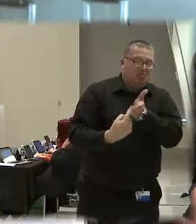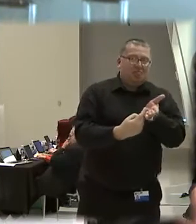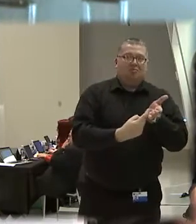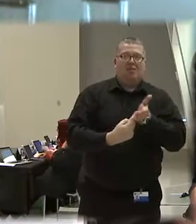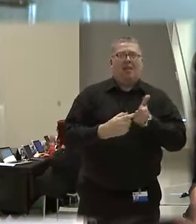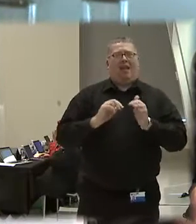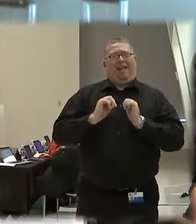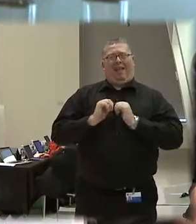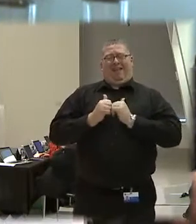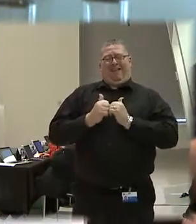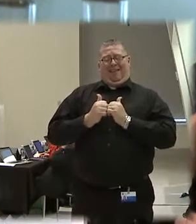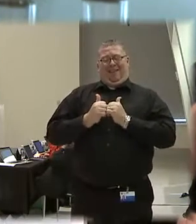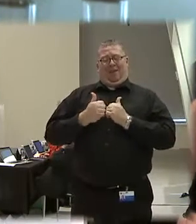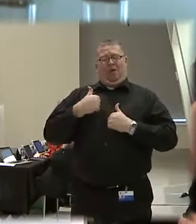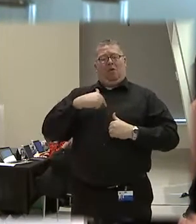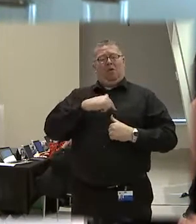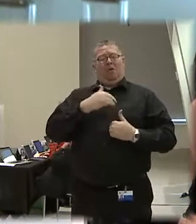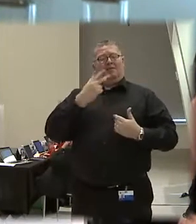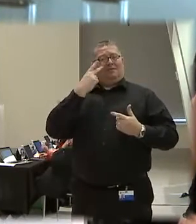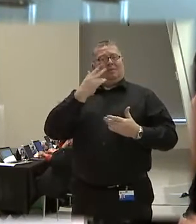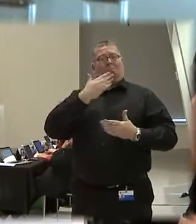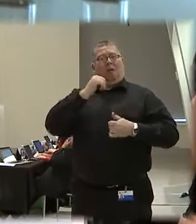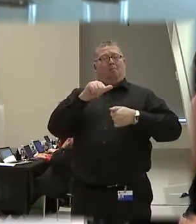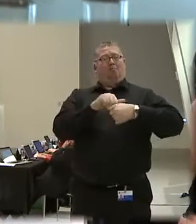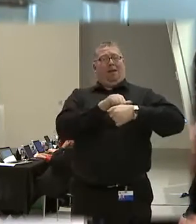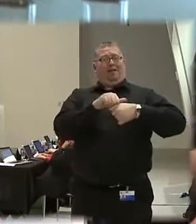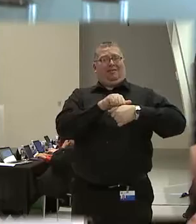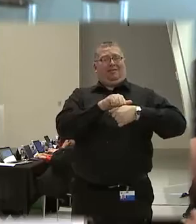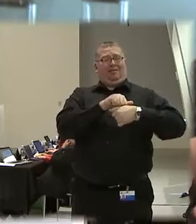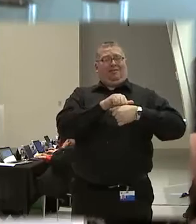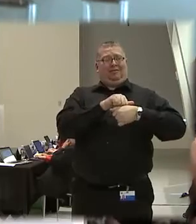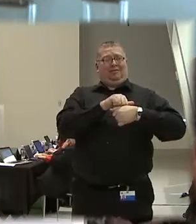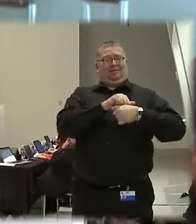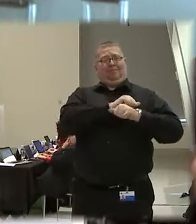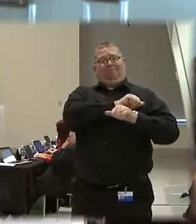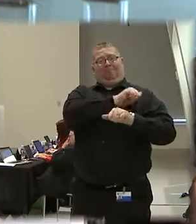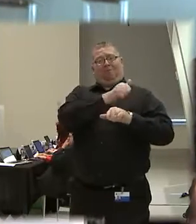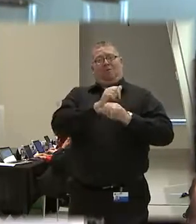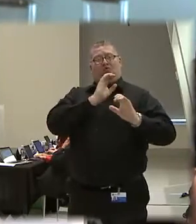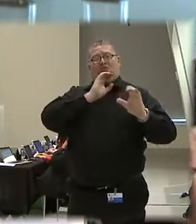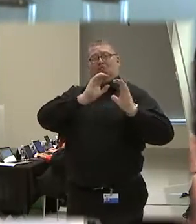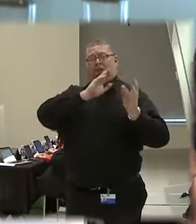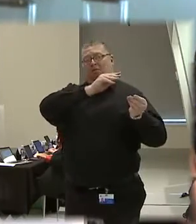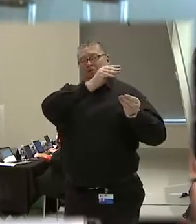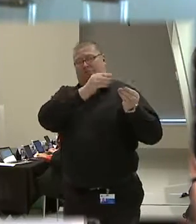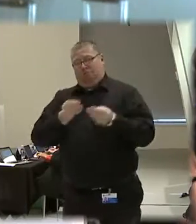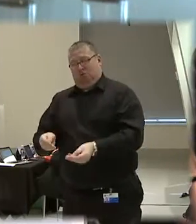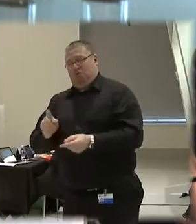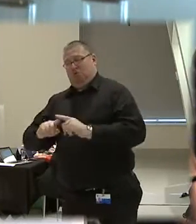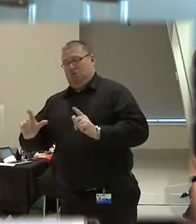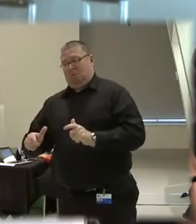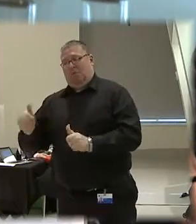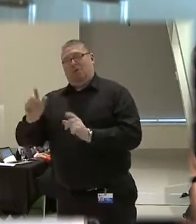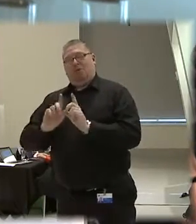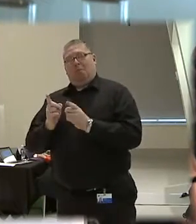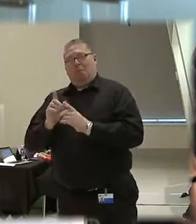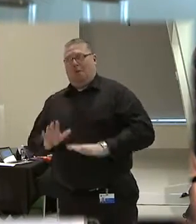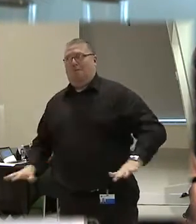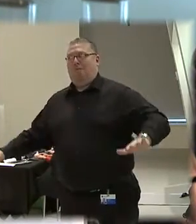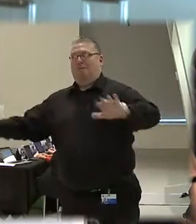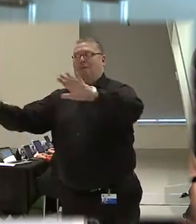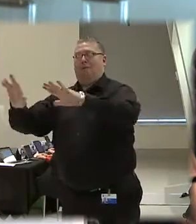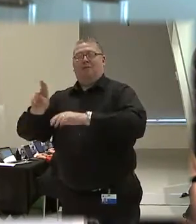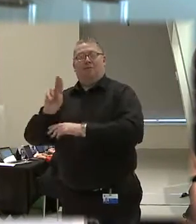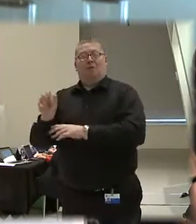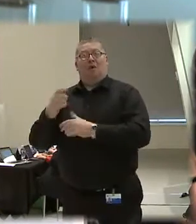where how do we get these best practices into smaller departments across the country? And what happened